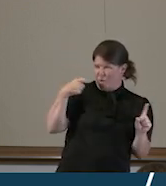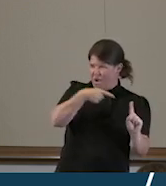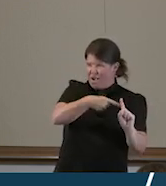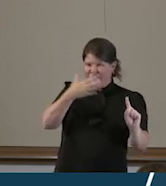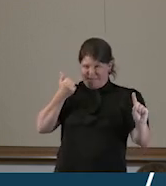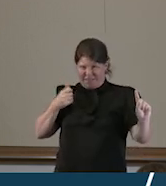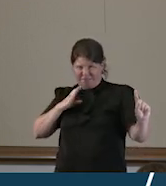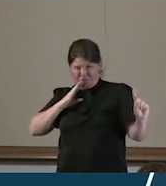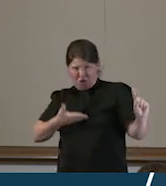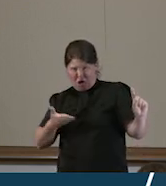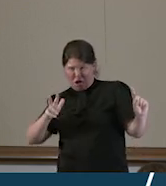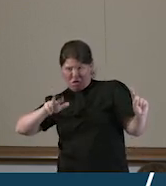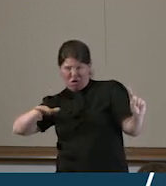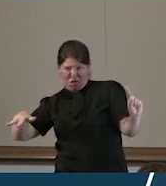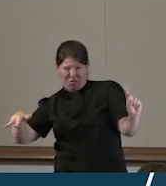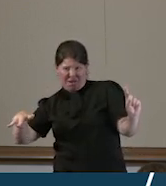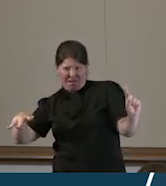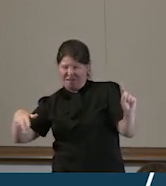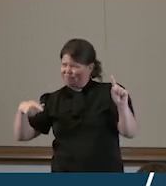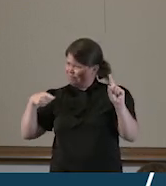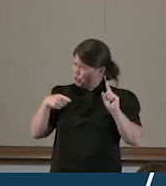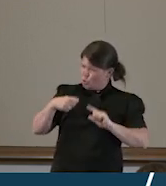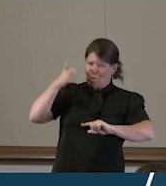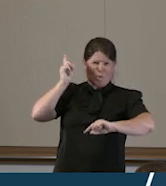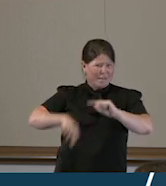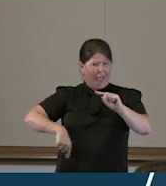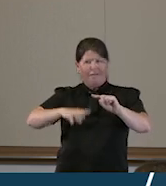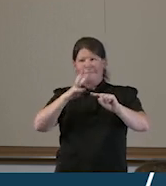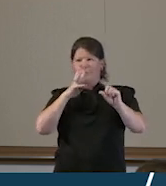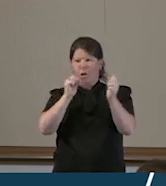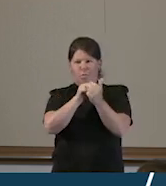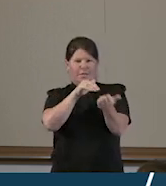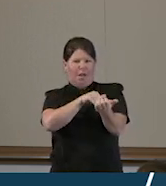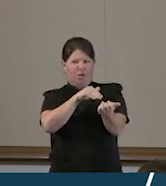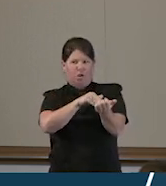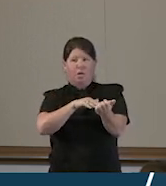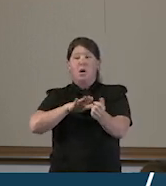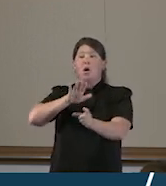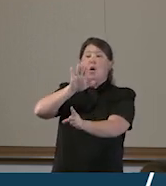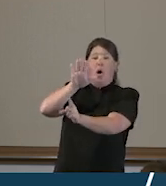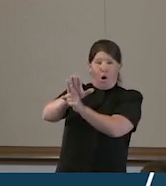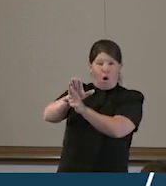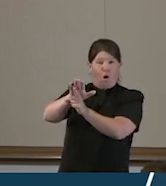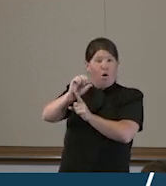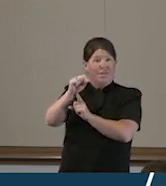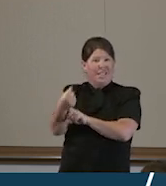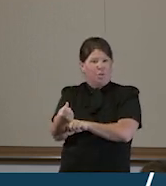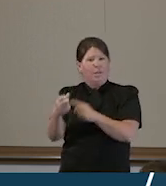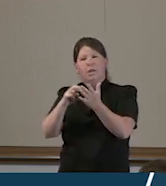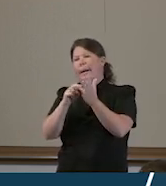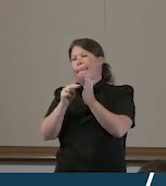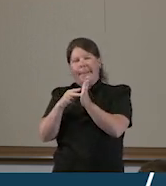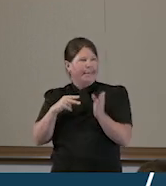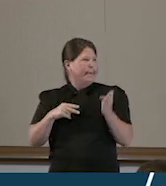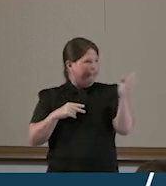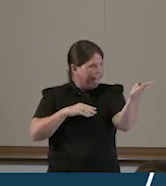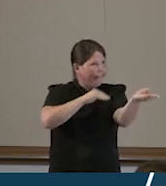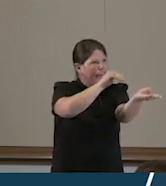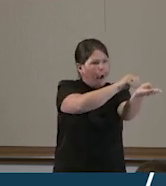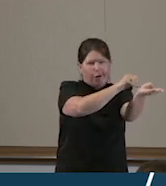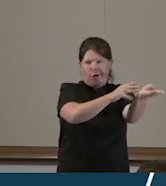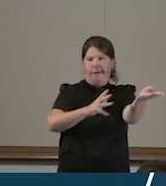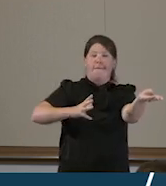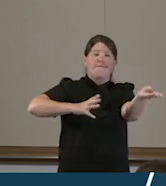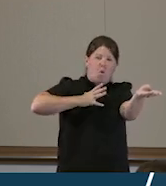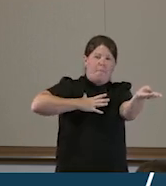doctor, but that's how it will help. In her scenario, you'll place it on file with a doctor. You'll place it on file with, if she's part of